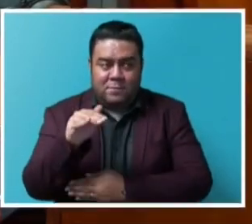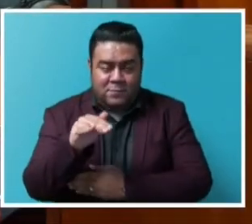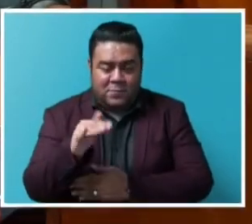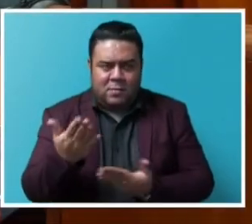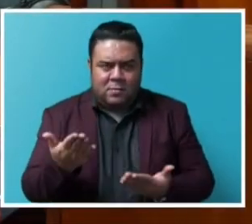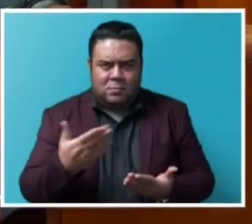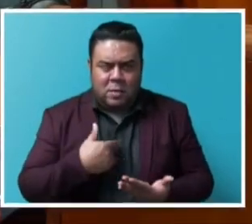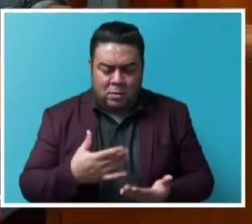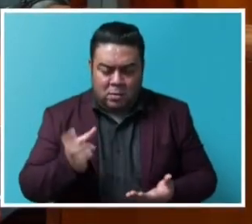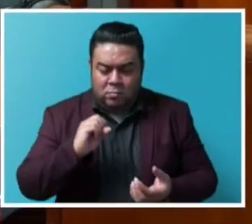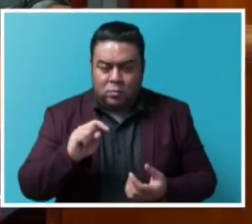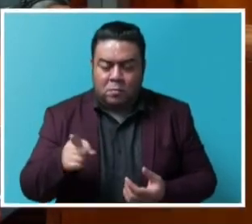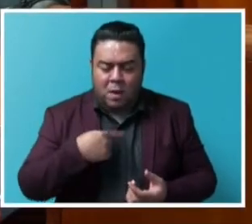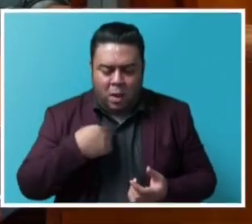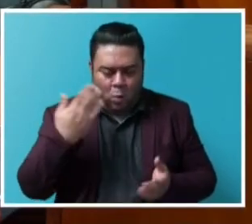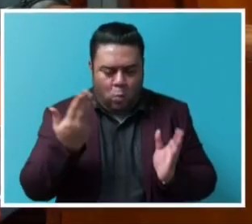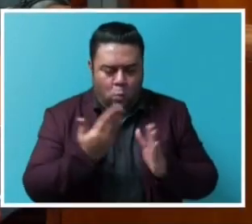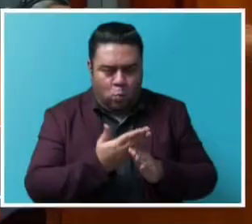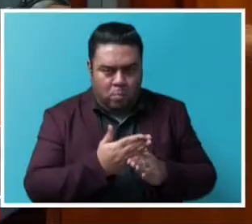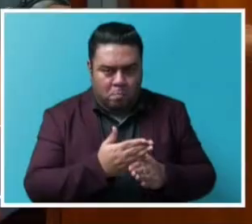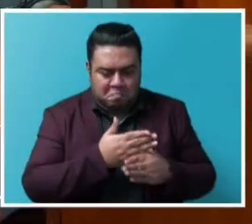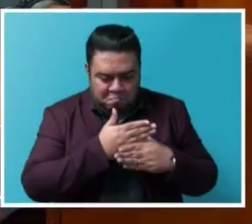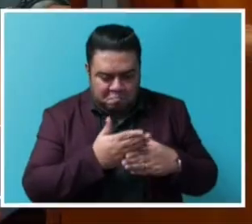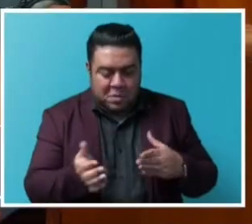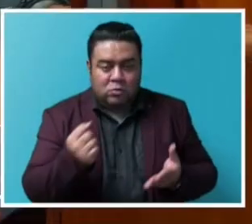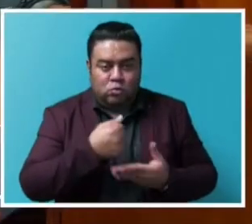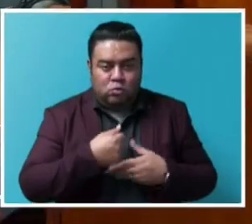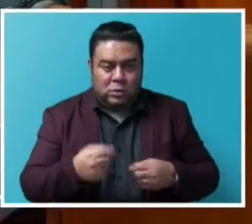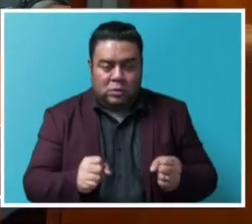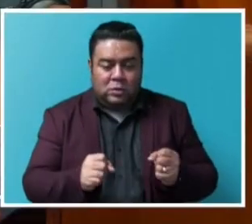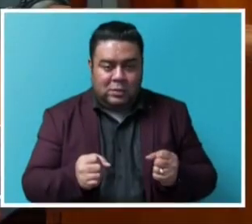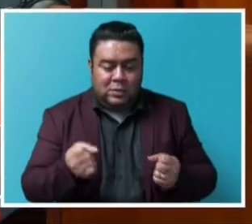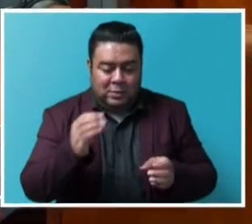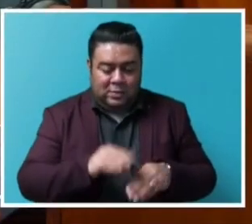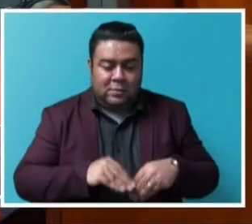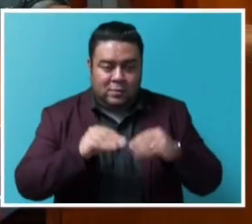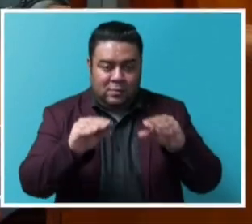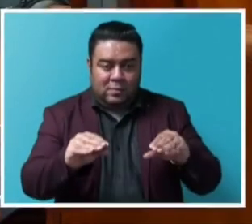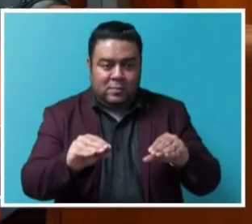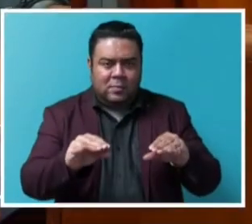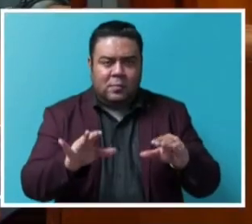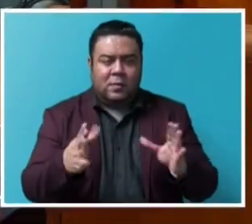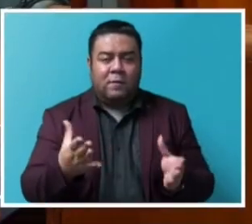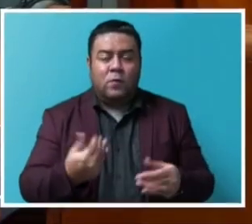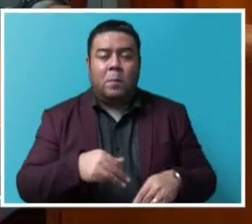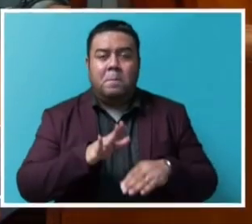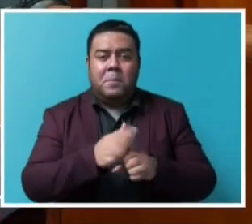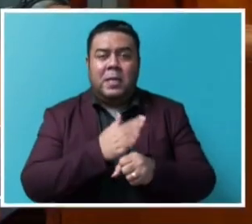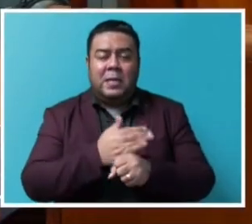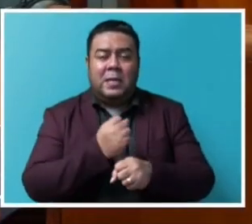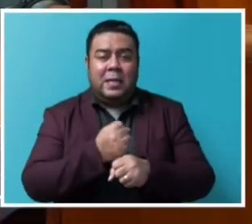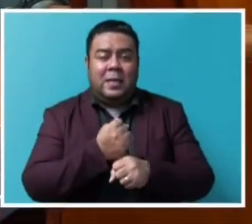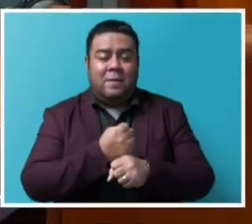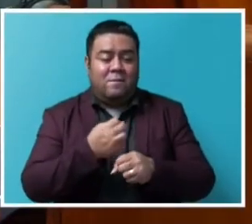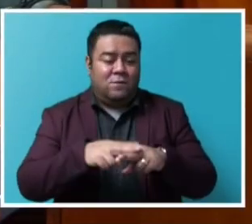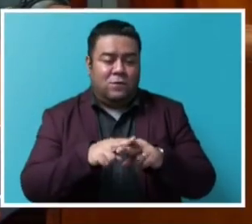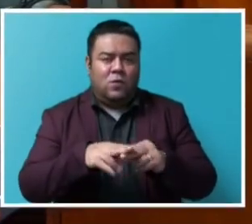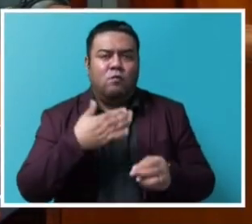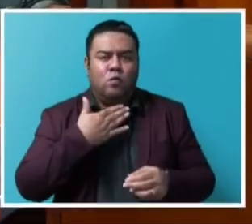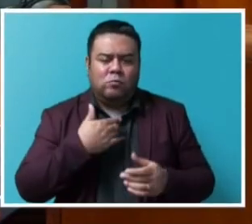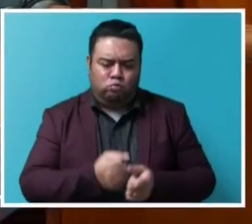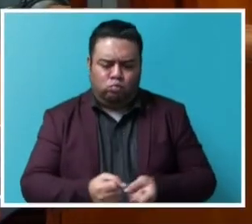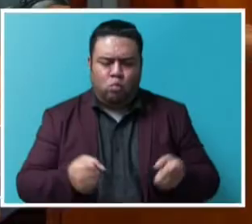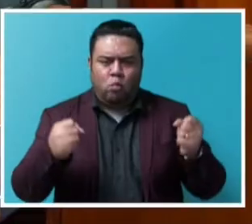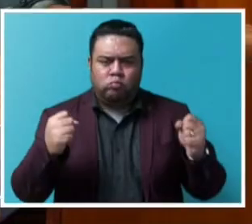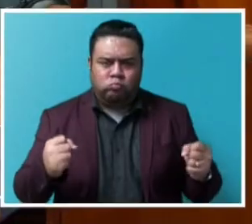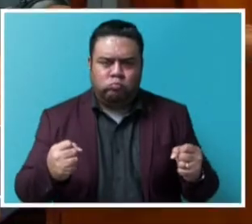that signals our intent for strategic investment in making Fiji's voice stronger,